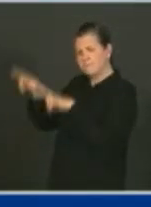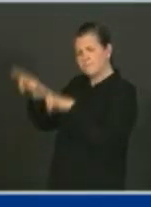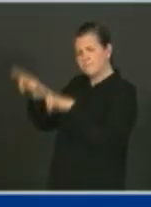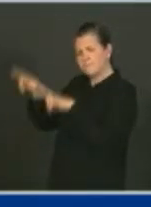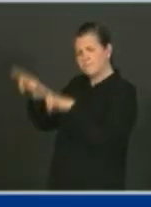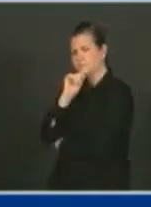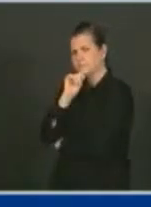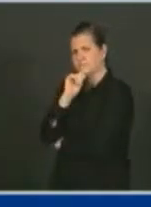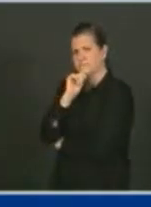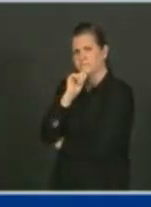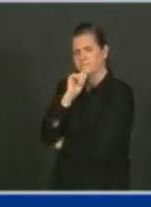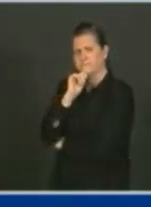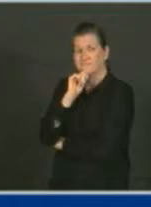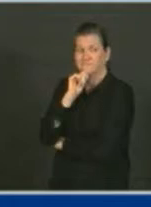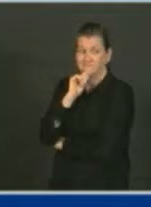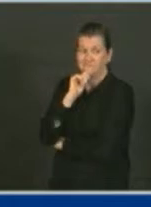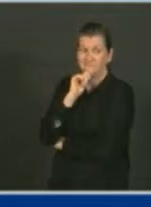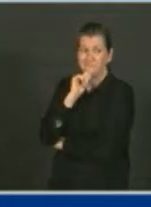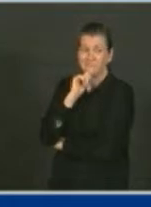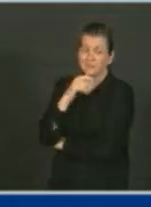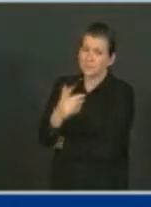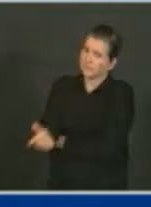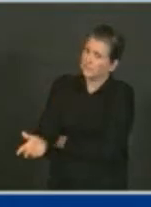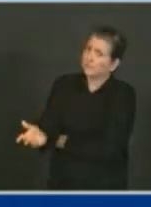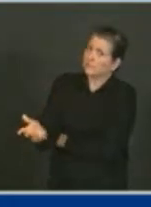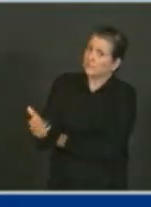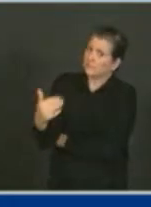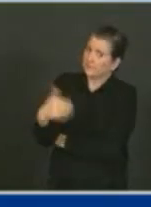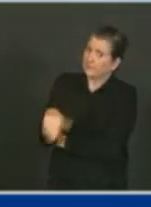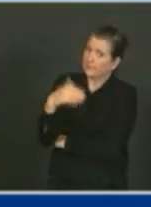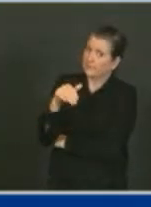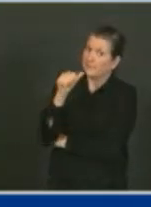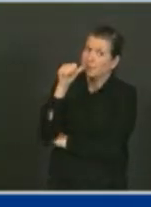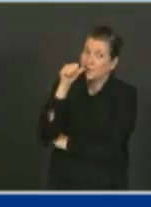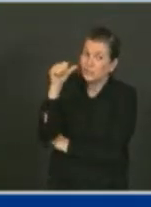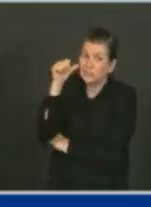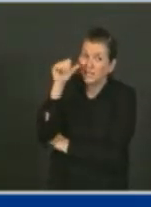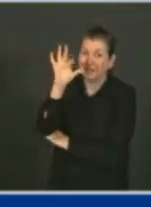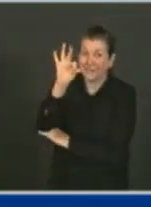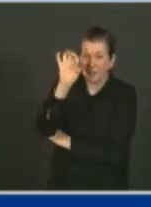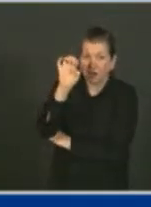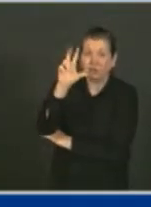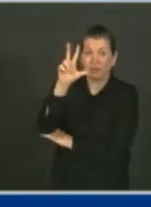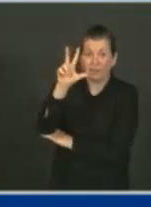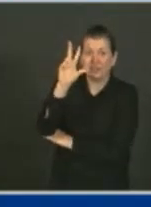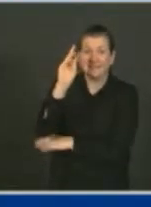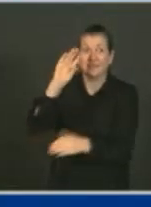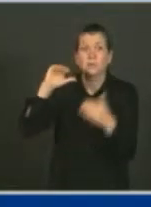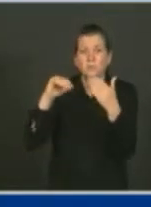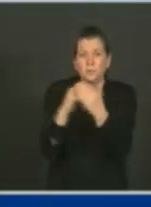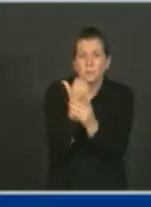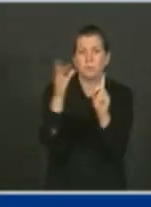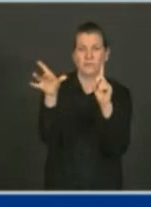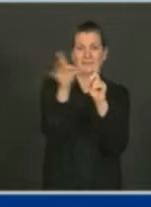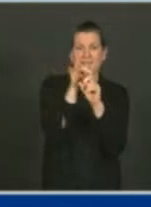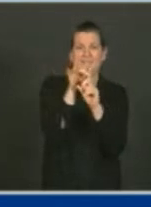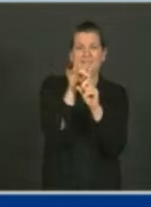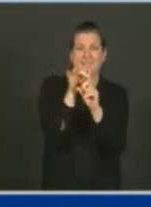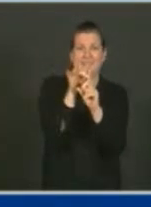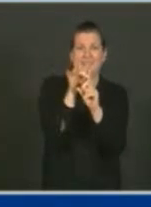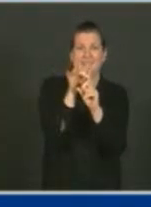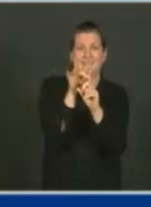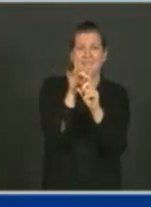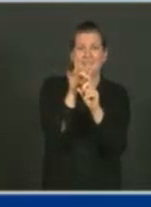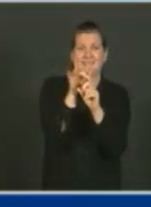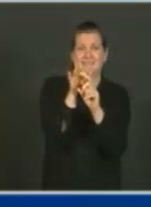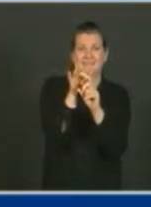numbers. Yesterday, we had 936 new cases out of about 20,000 tests for percent positive